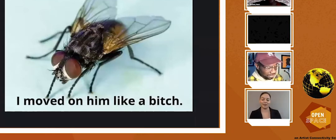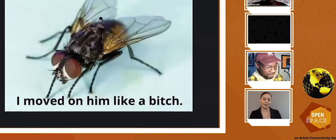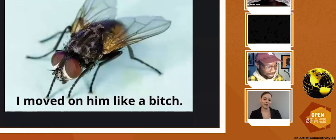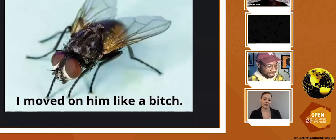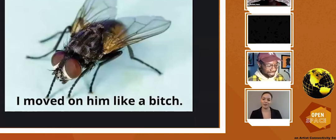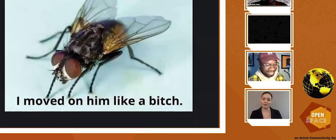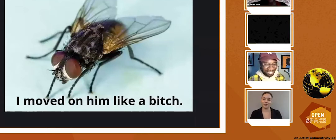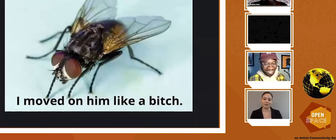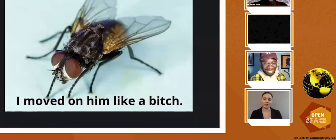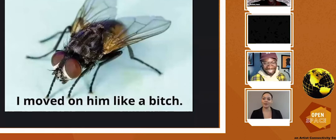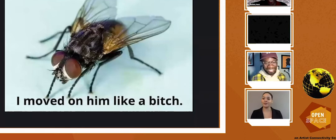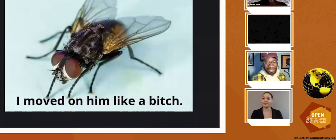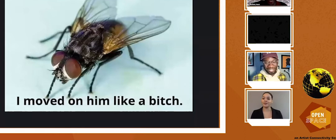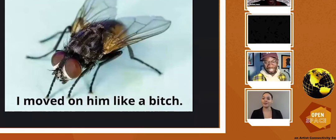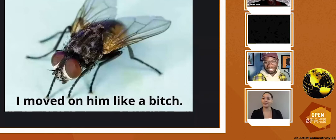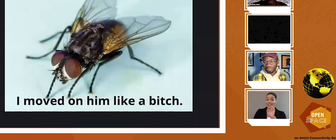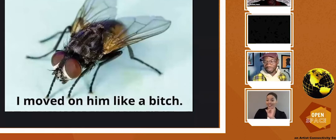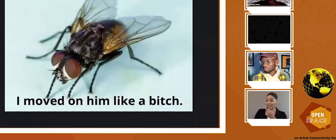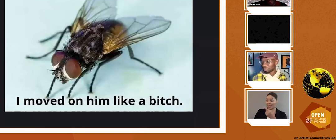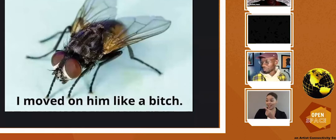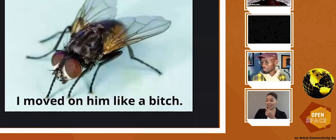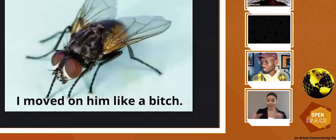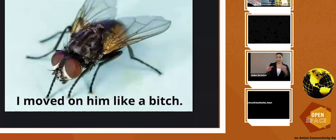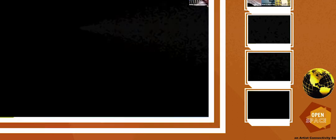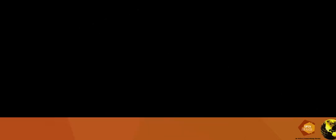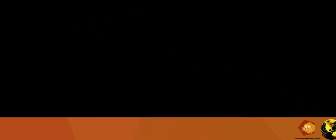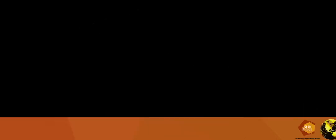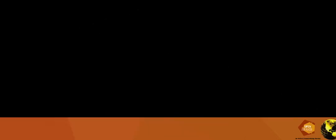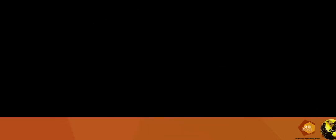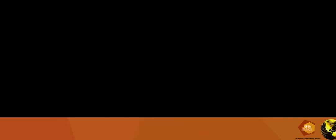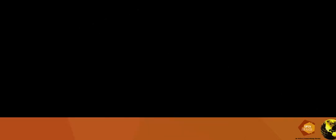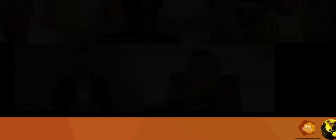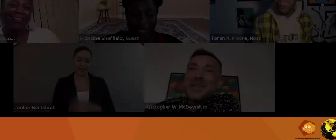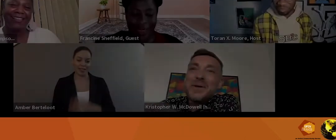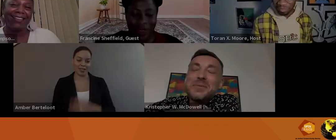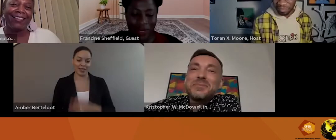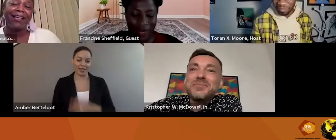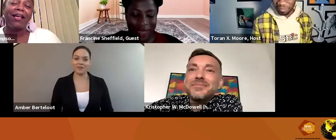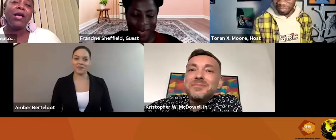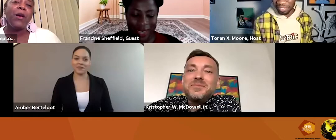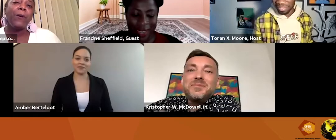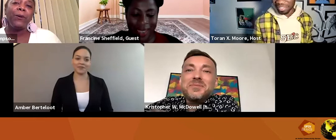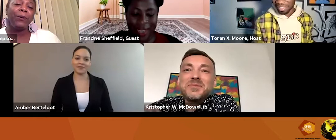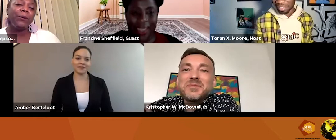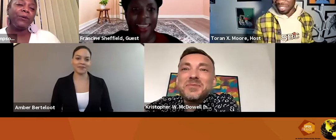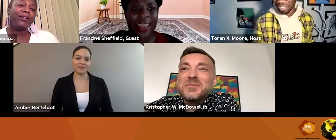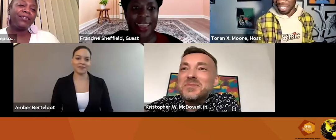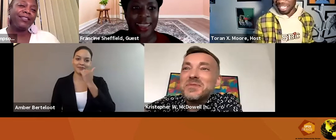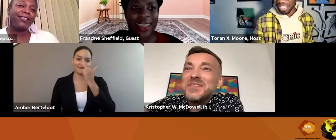That's my favorite. Lord. Oh, man. That's funny.